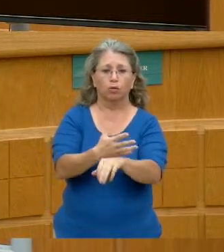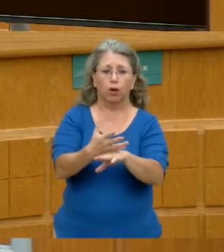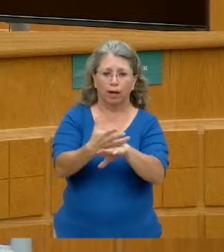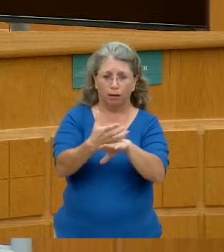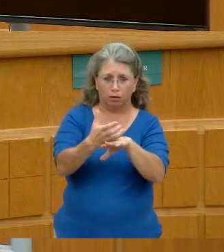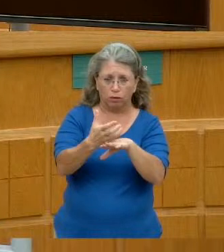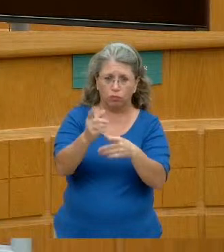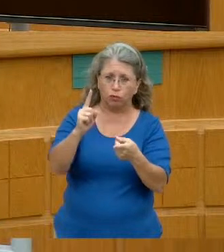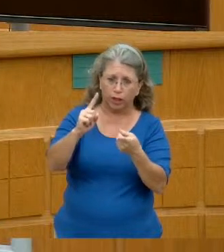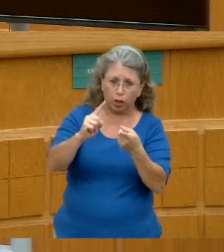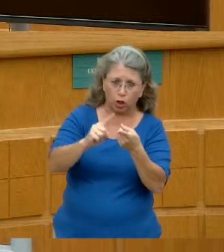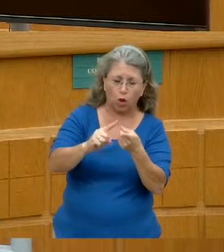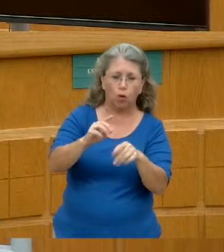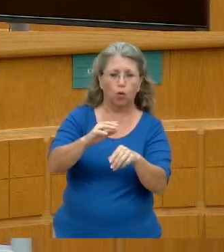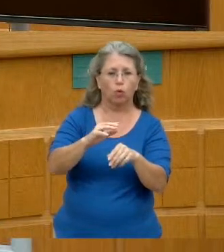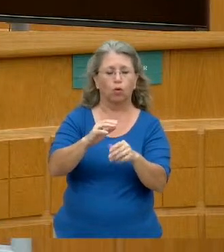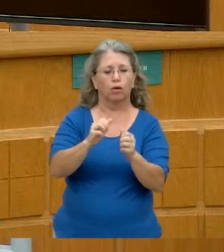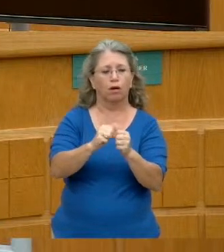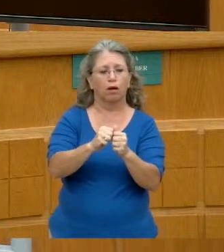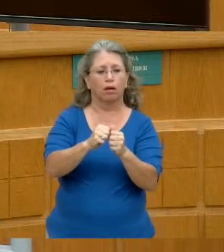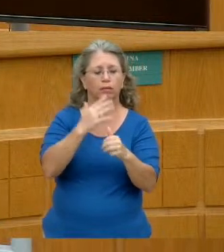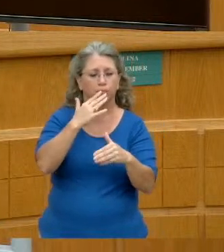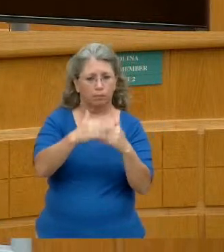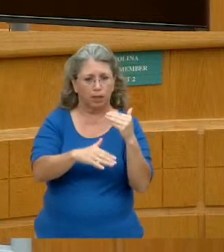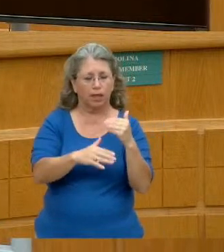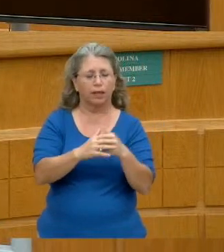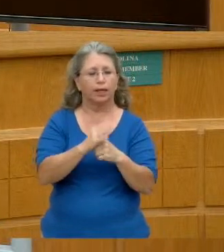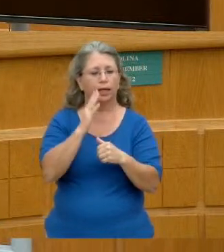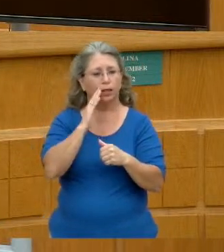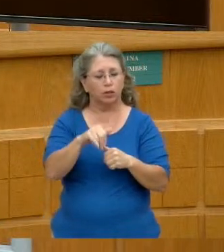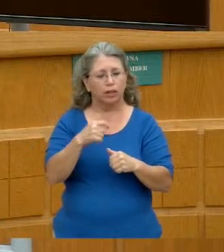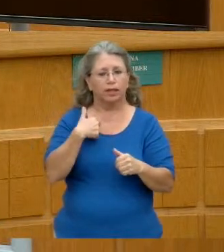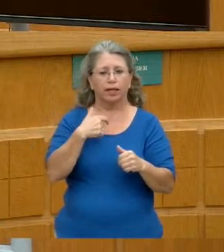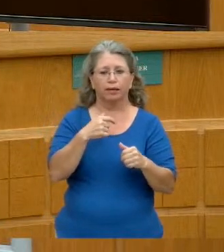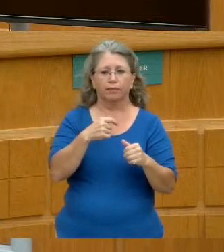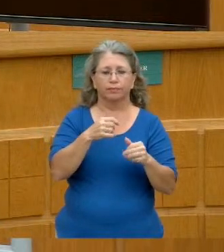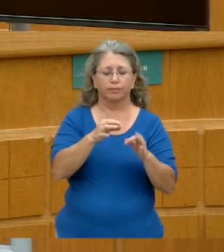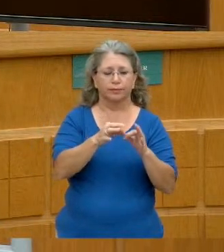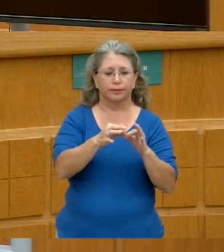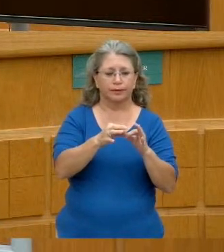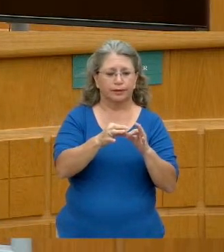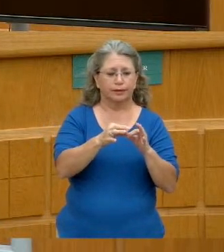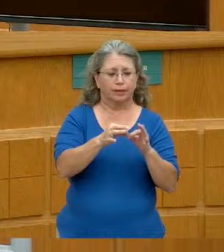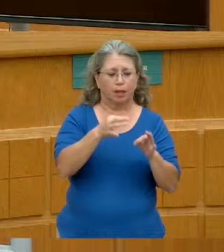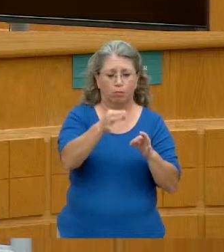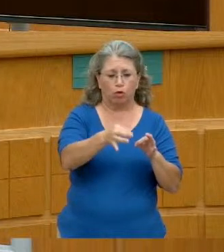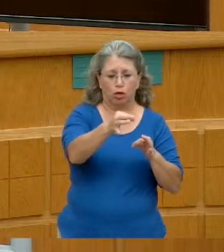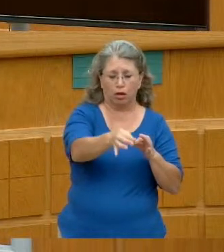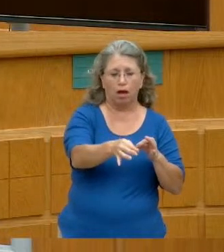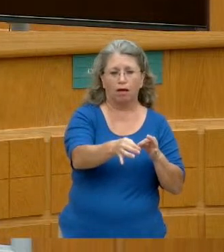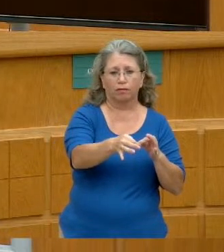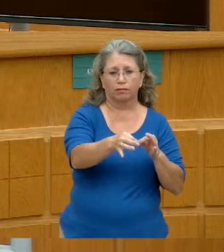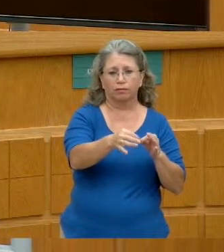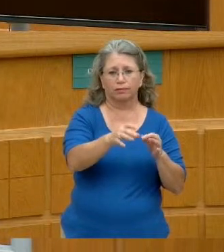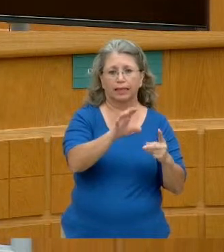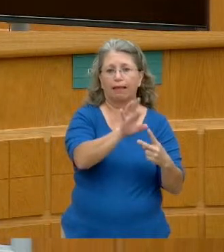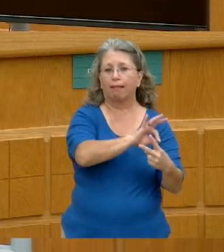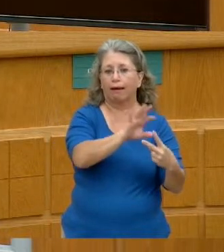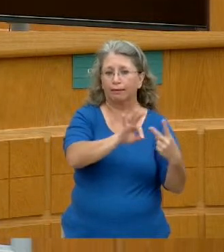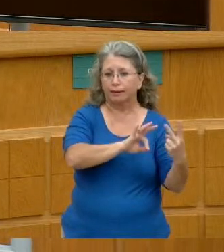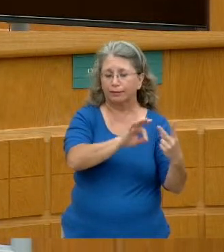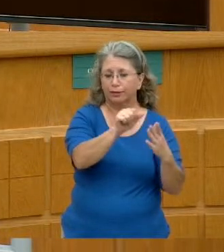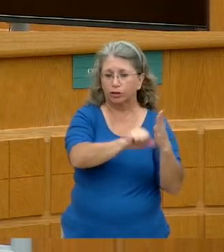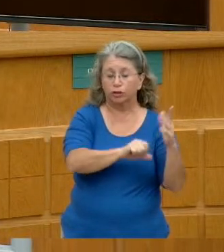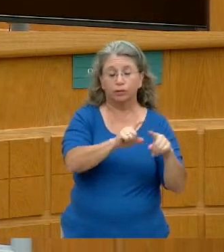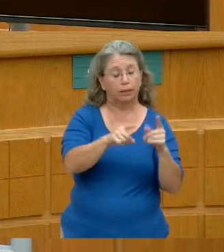supplies, and even though they have curtailed elective surgery, there's still necessary surgeries that happen. You've got